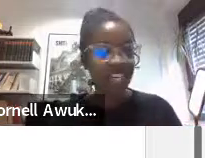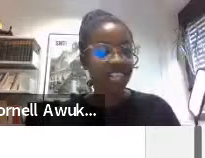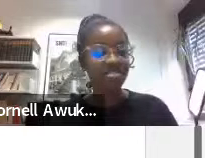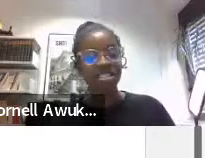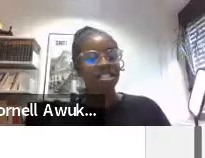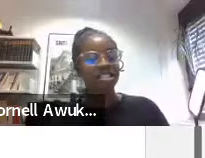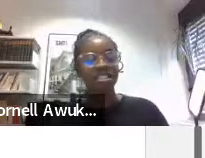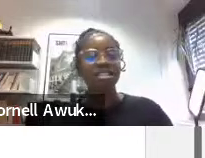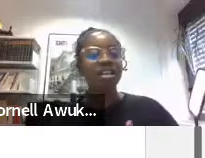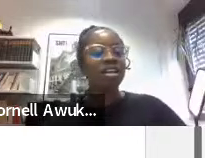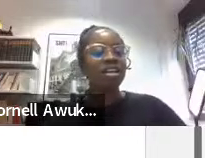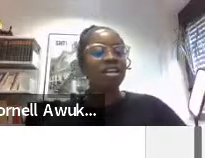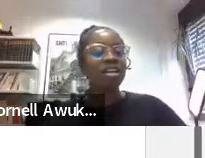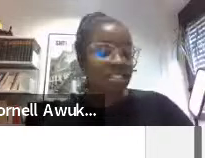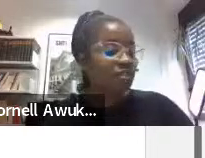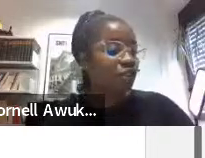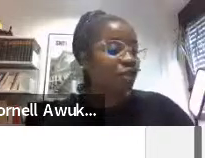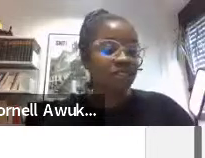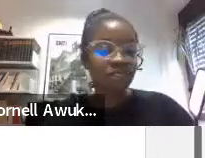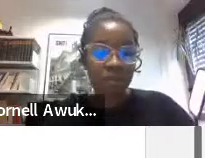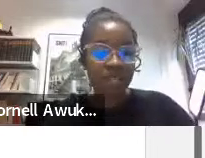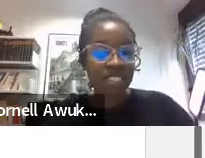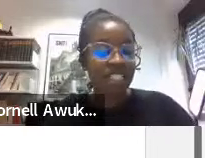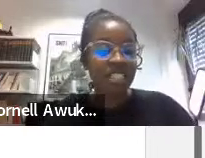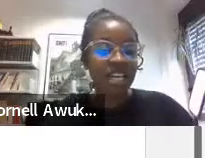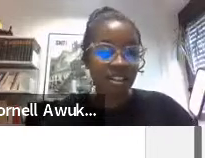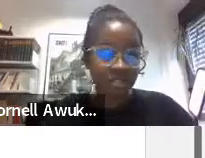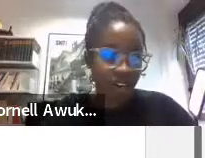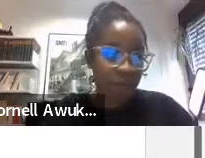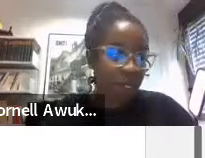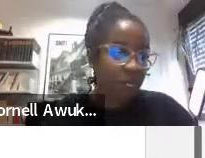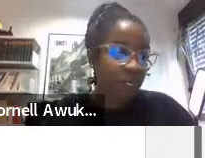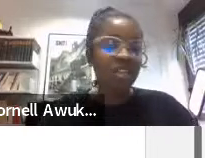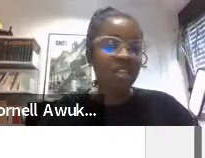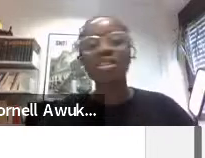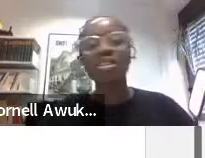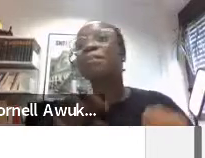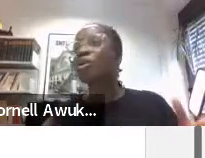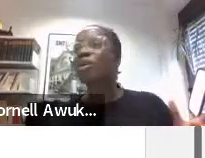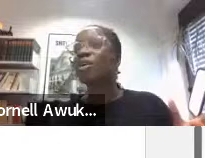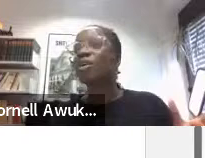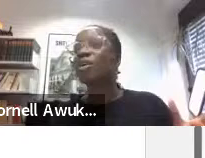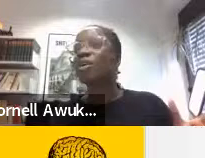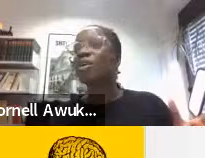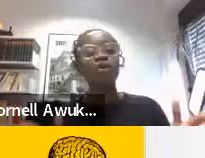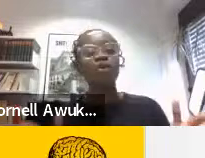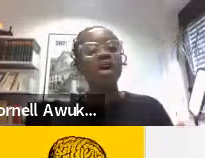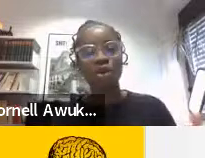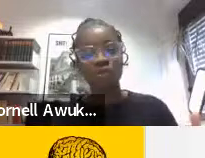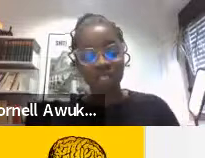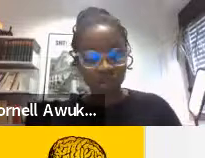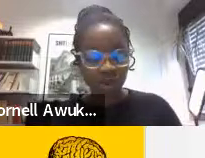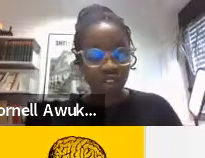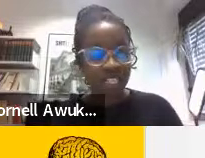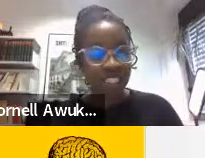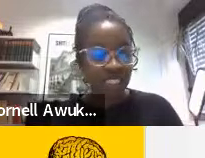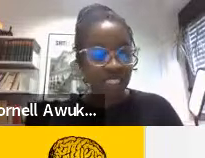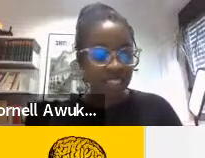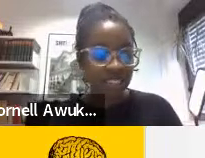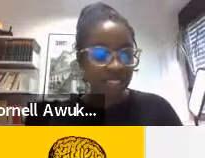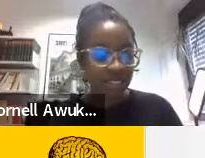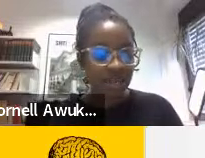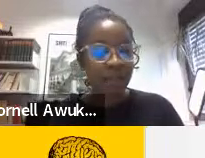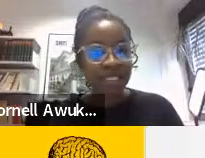and Research in Natural Sciences for Development in Africa. So the big question is, who are we? So